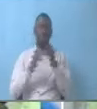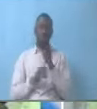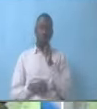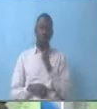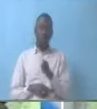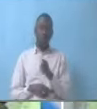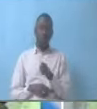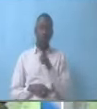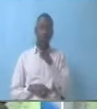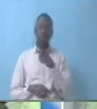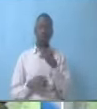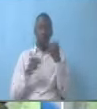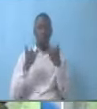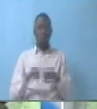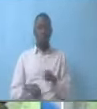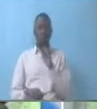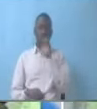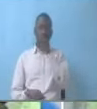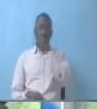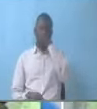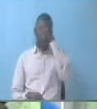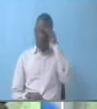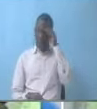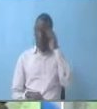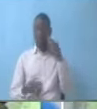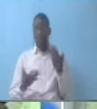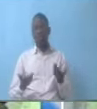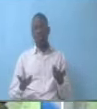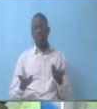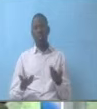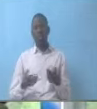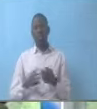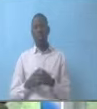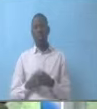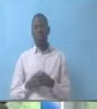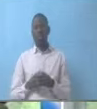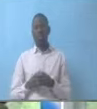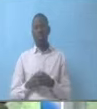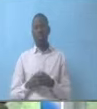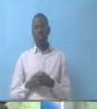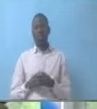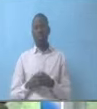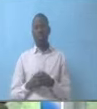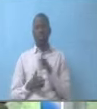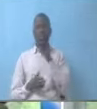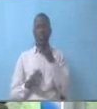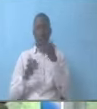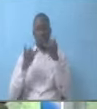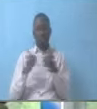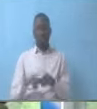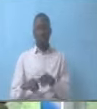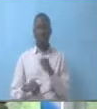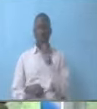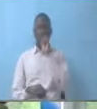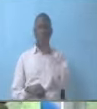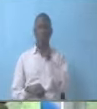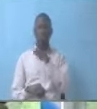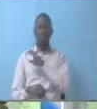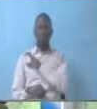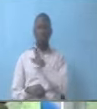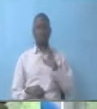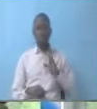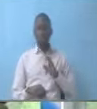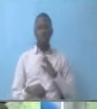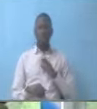job. You lost your properties for